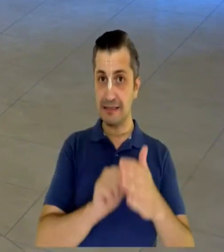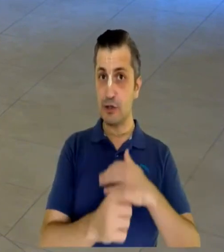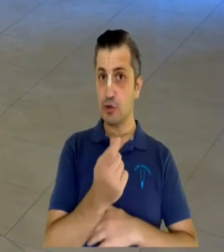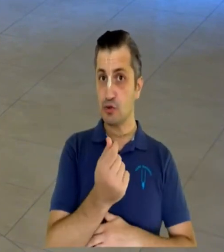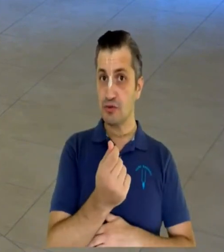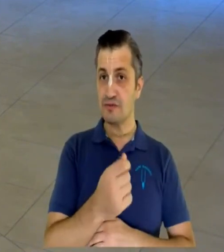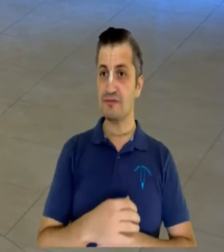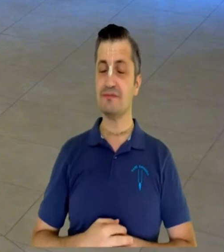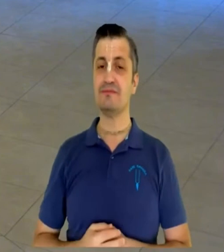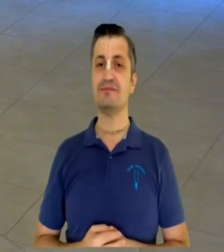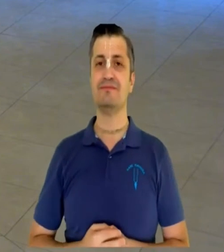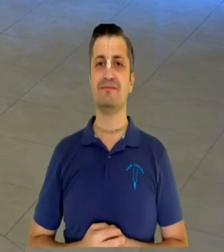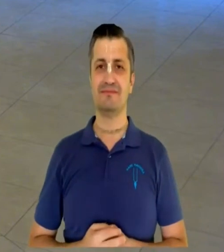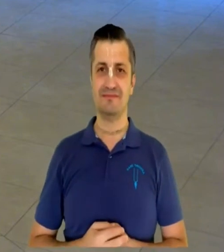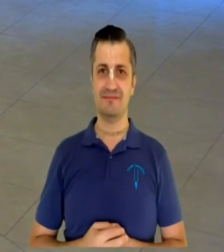Yeah.